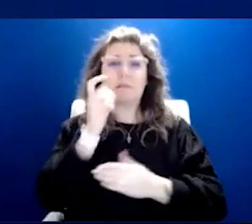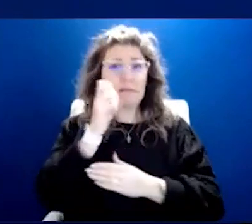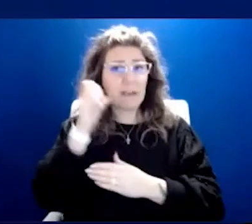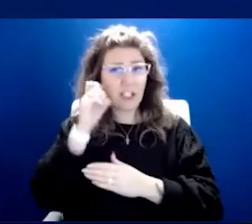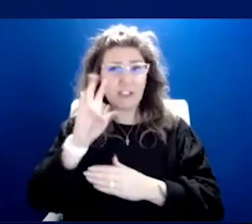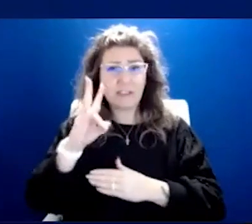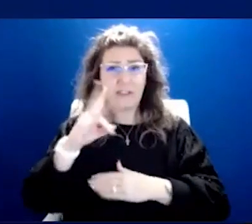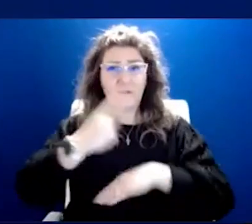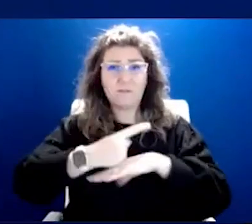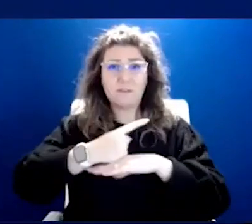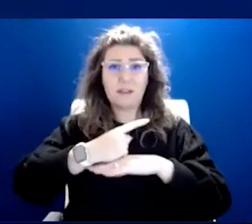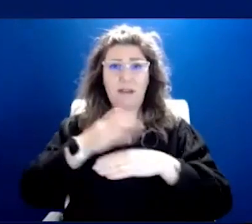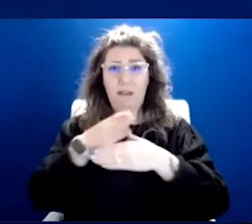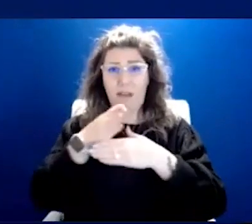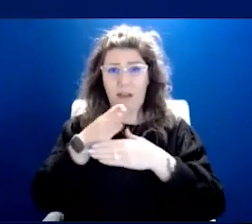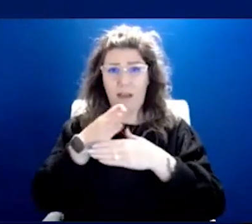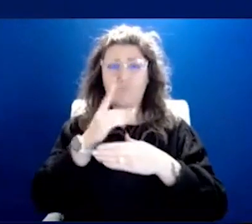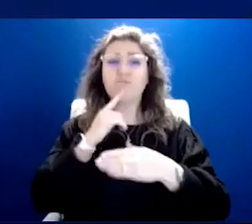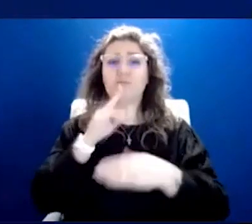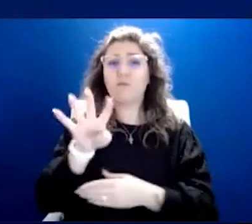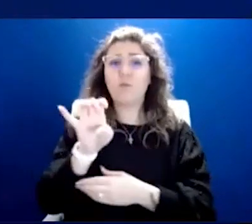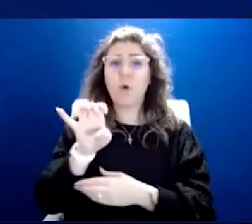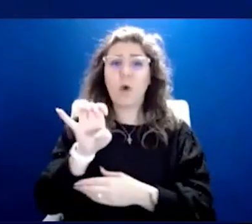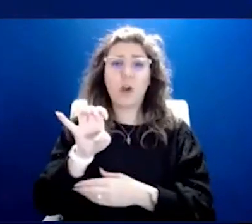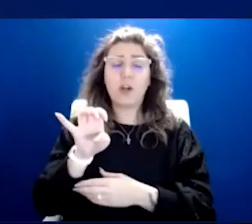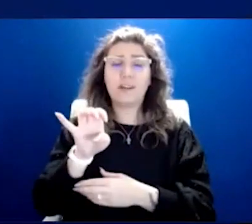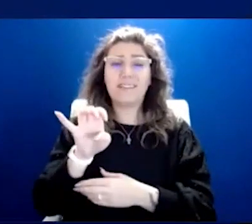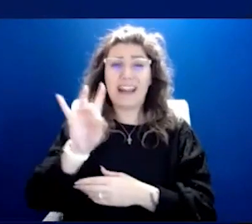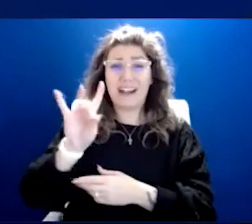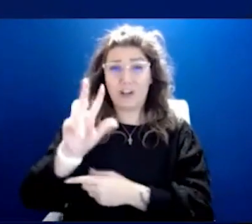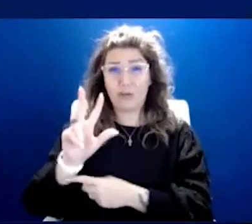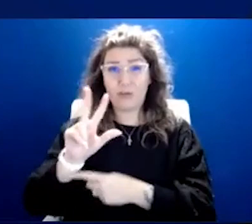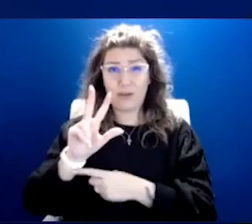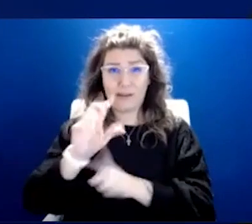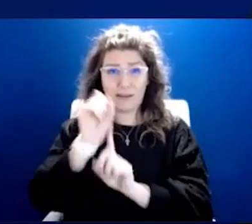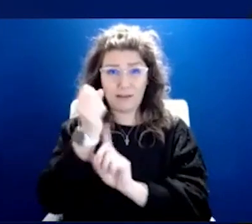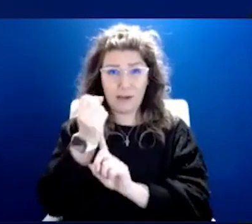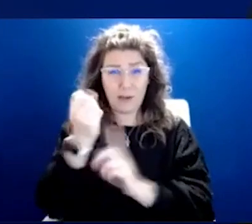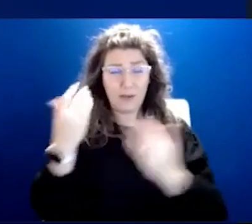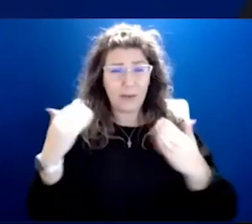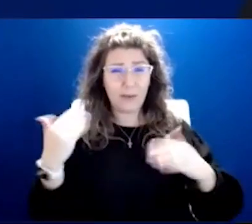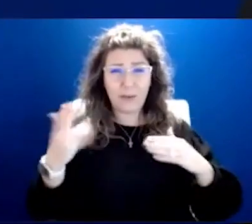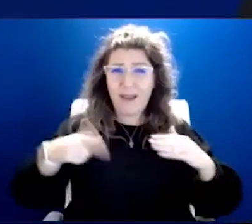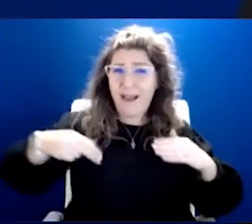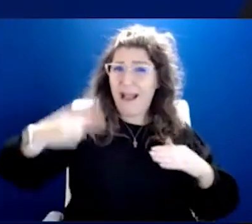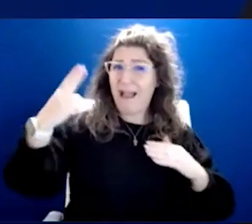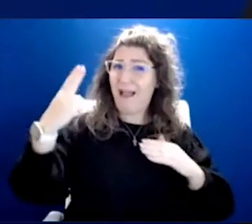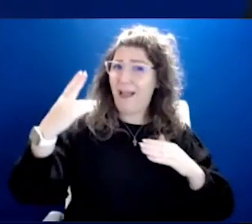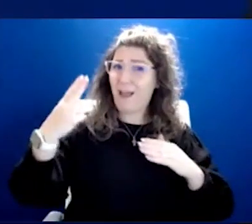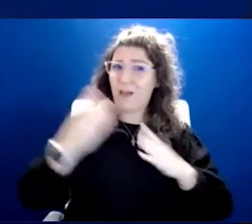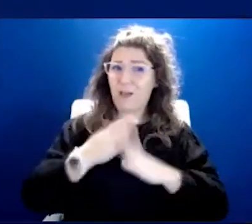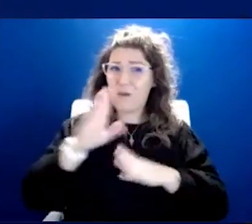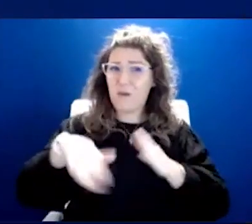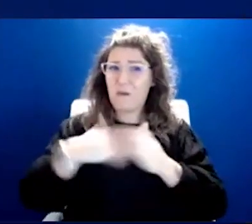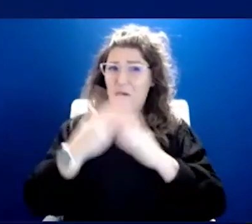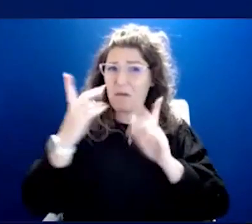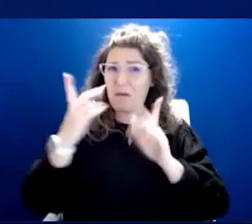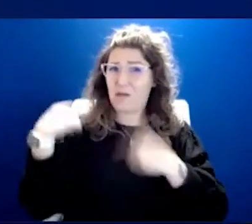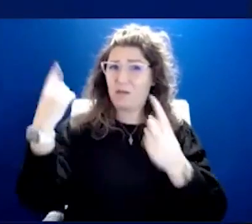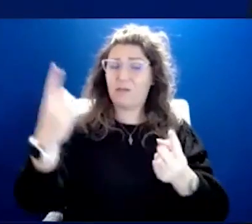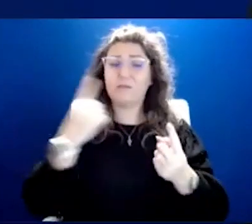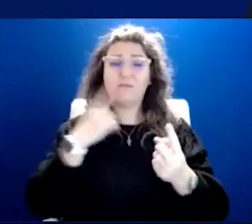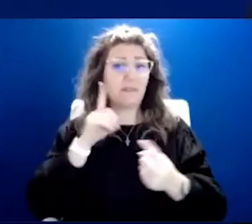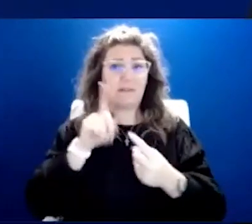was 483 cases total. These numbers are as high as we've been throughout the pandemic. We can't keep up with contact tracing. I think all of